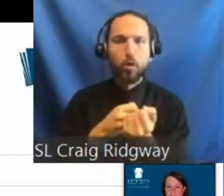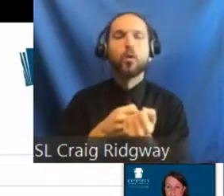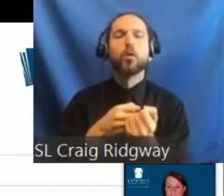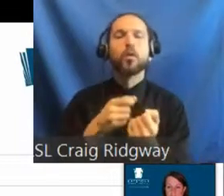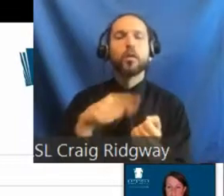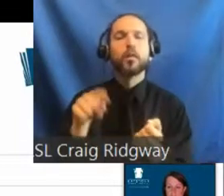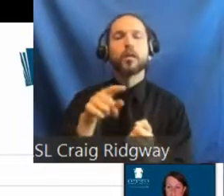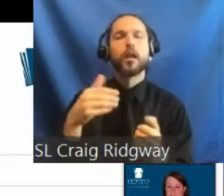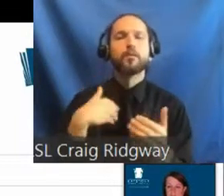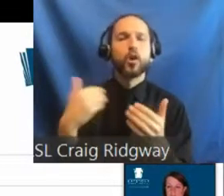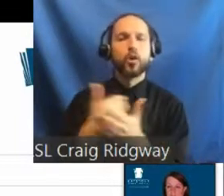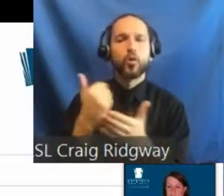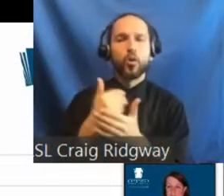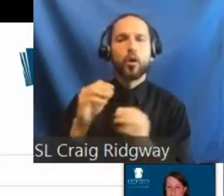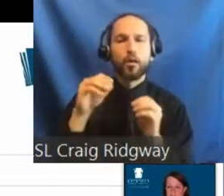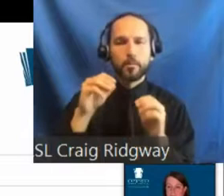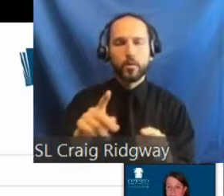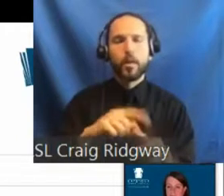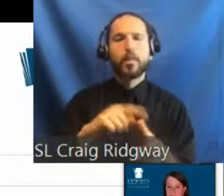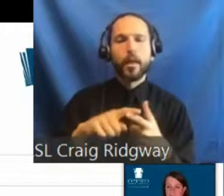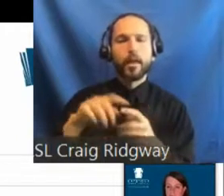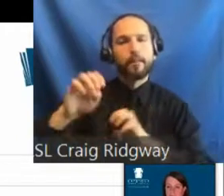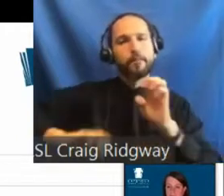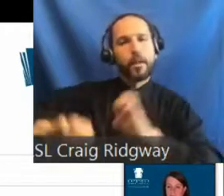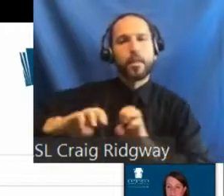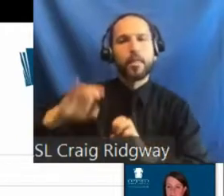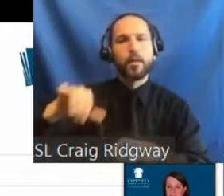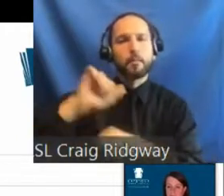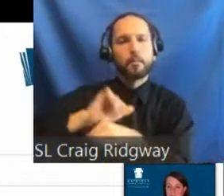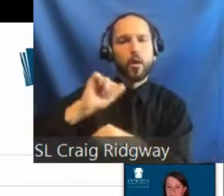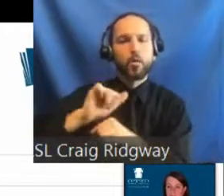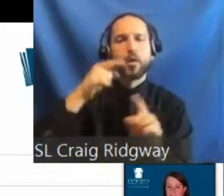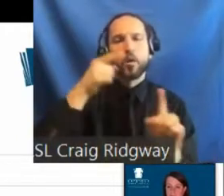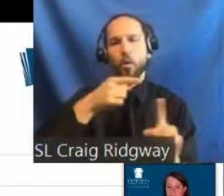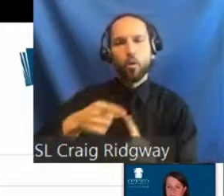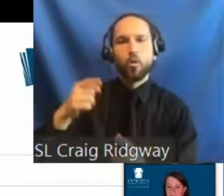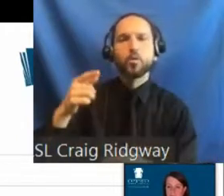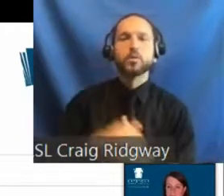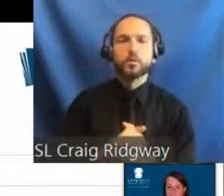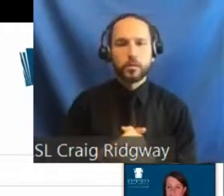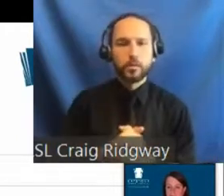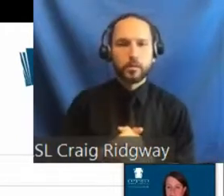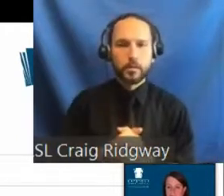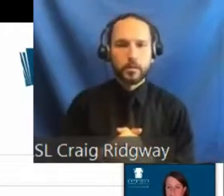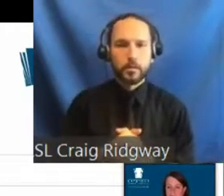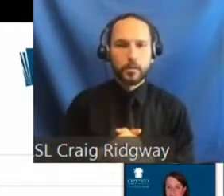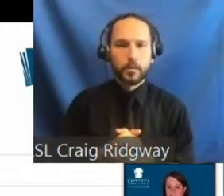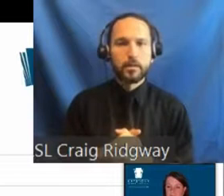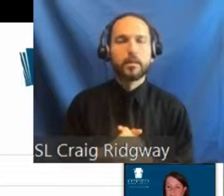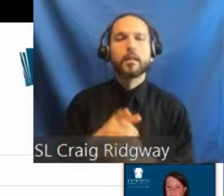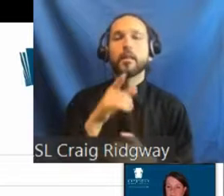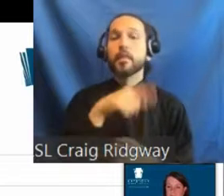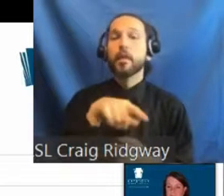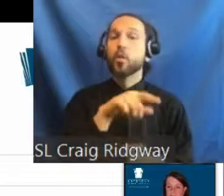new opportunities and reevaluate their employment goals in light of the pandemic. For those employed during